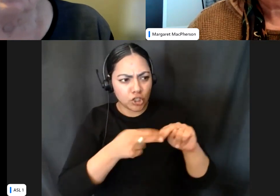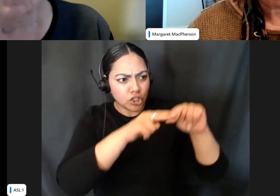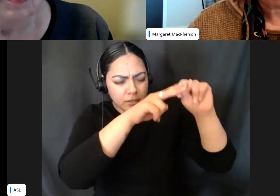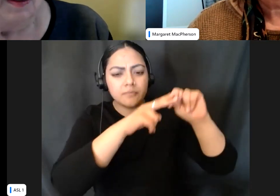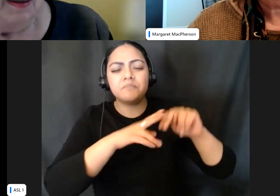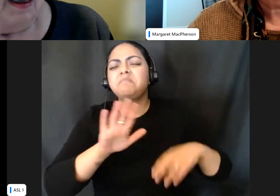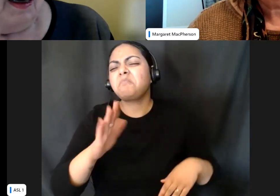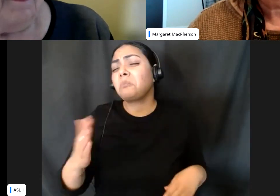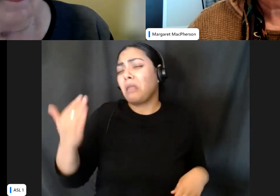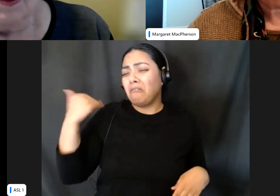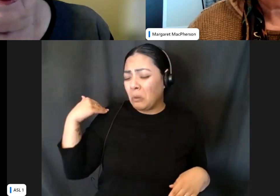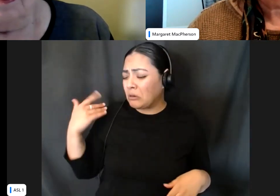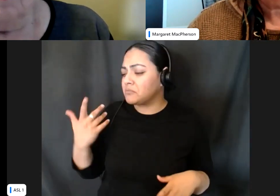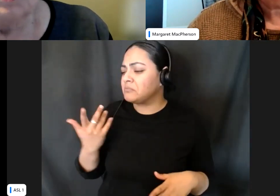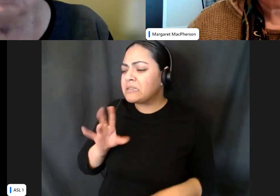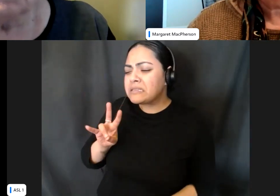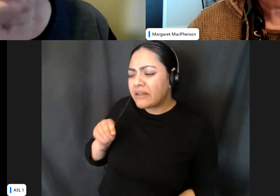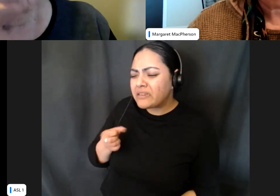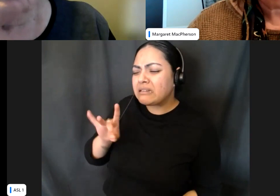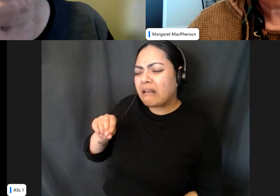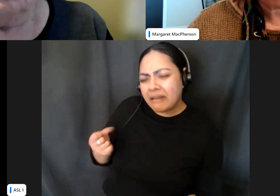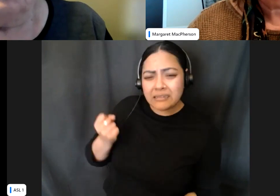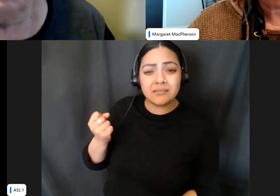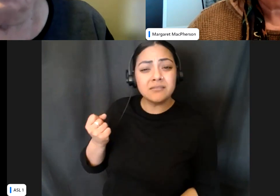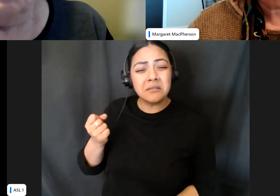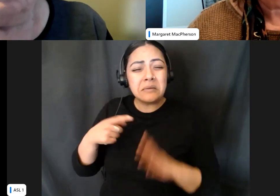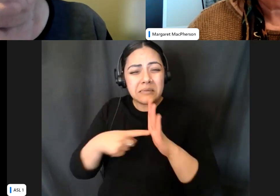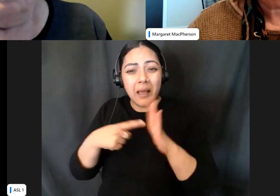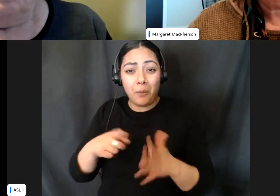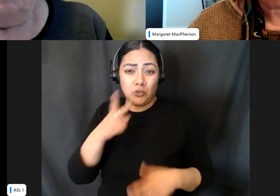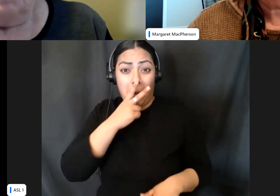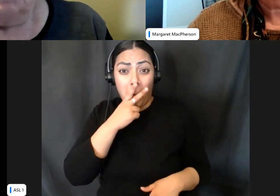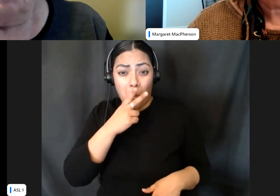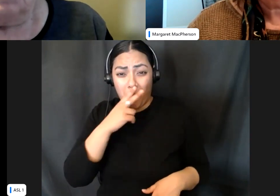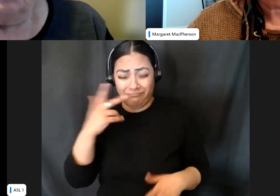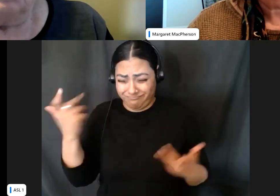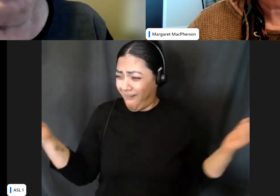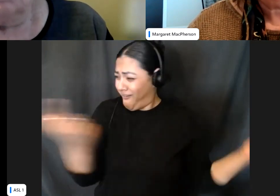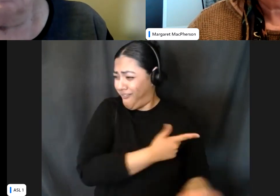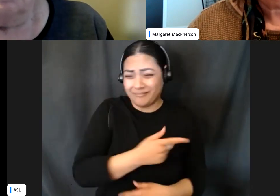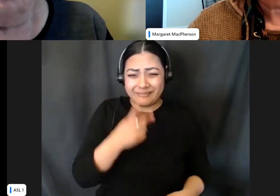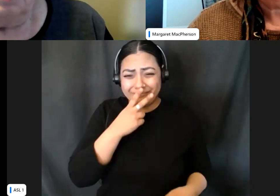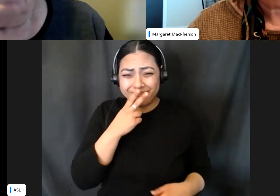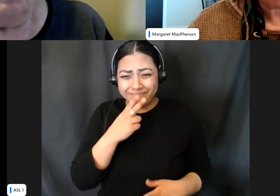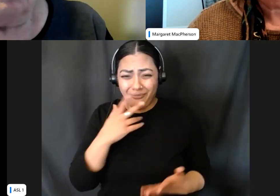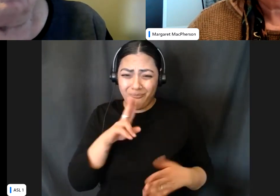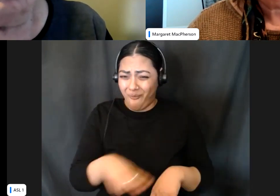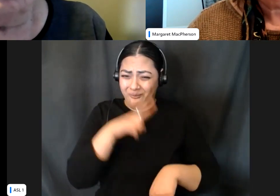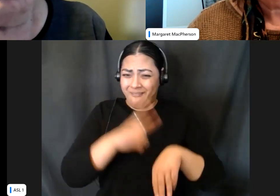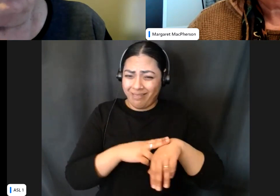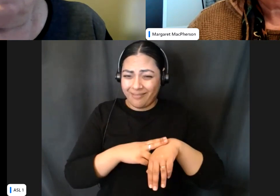80s, and so on. We smoked everywhere. Everybody smoked. And we talked about it. And